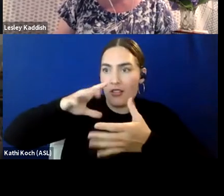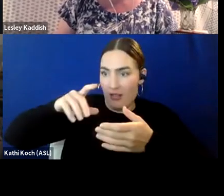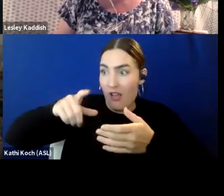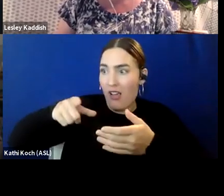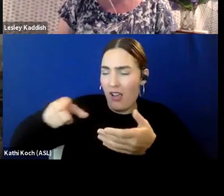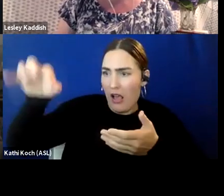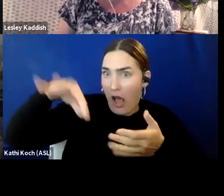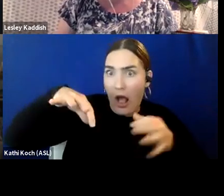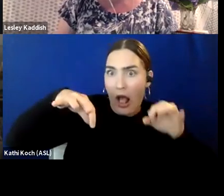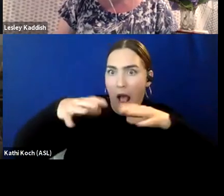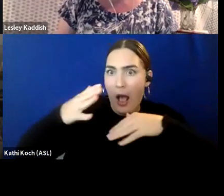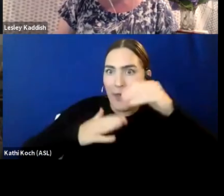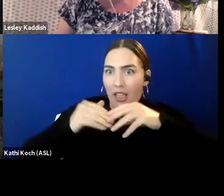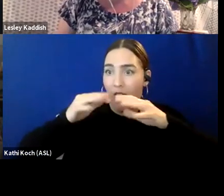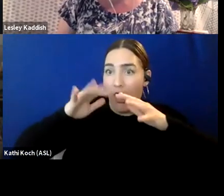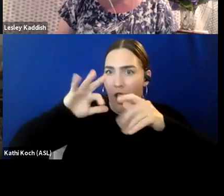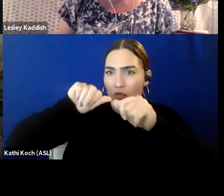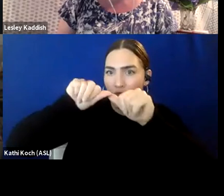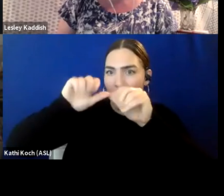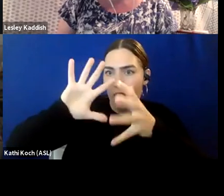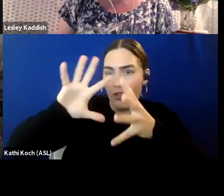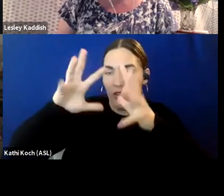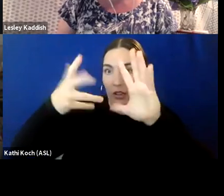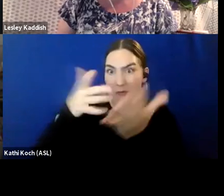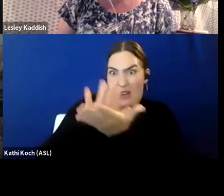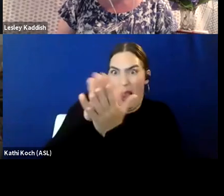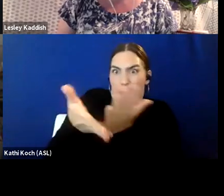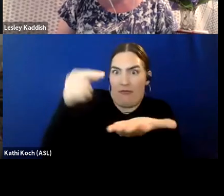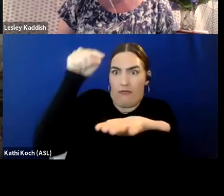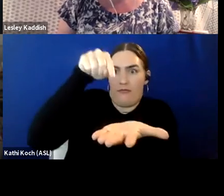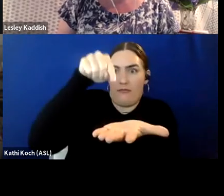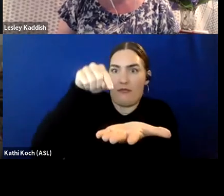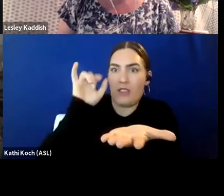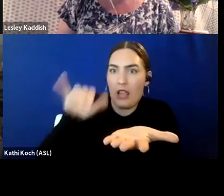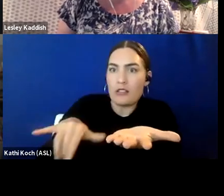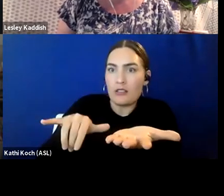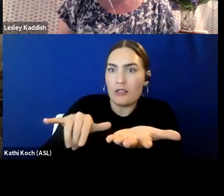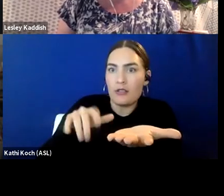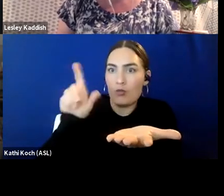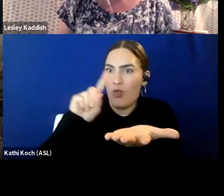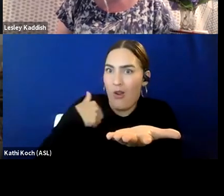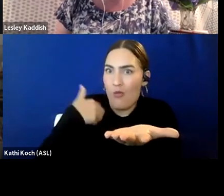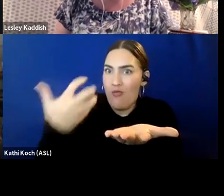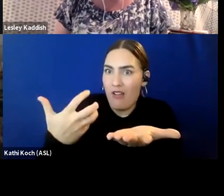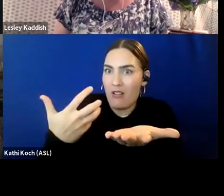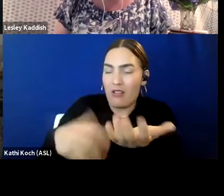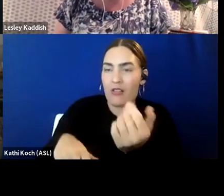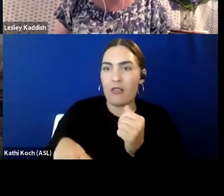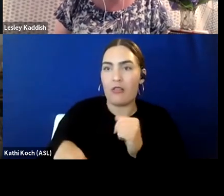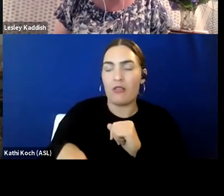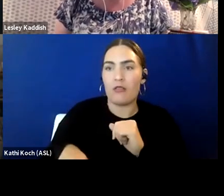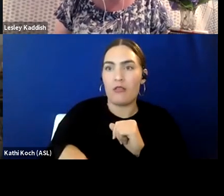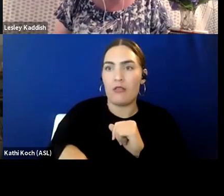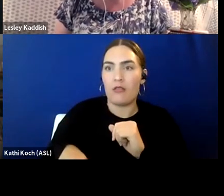it with the person that has decided this, you know, is the thing that I would like it to be, or this is, you